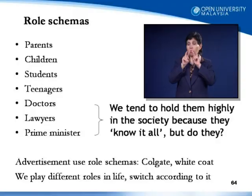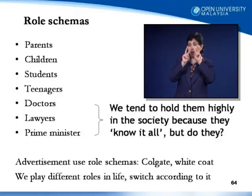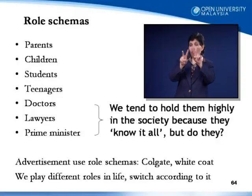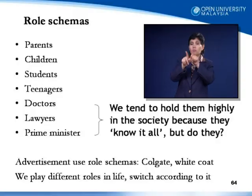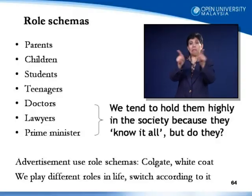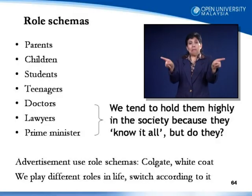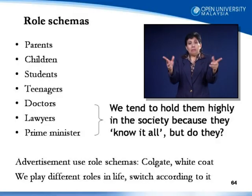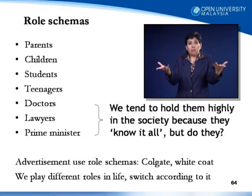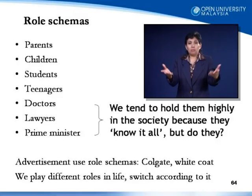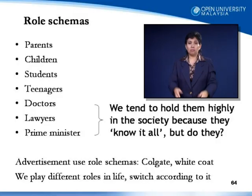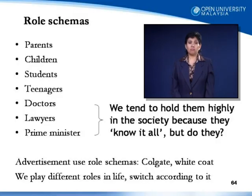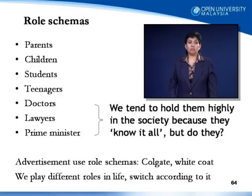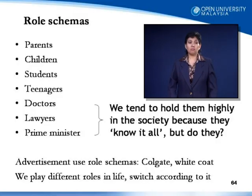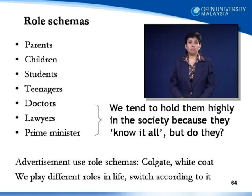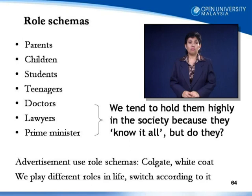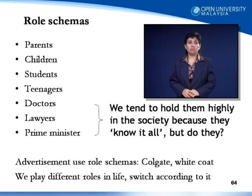differently.